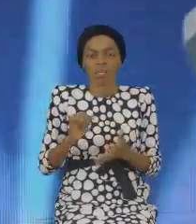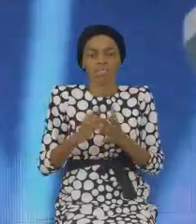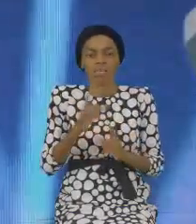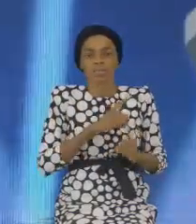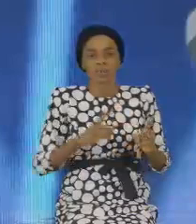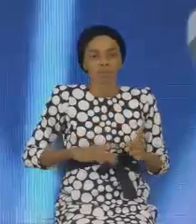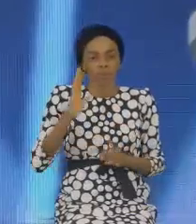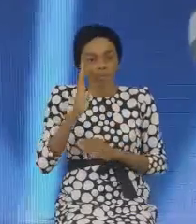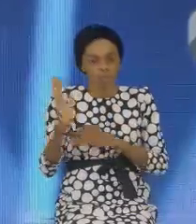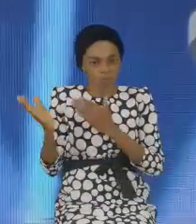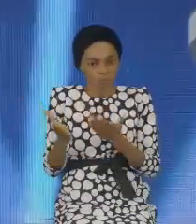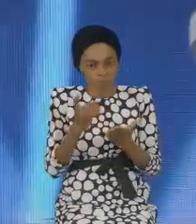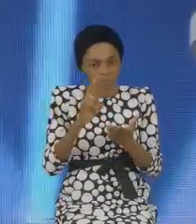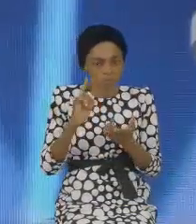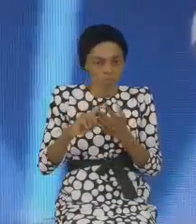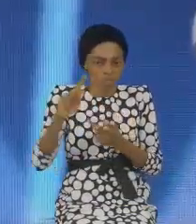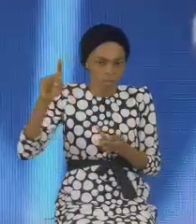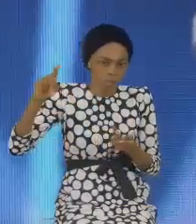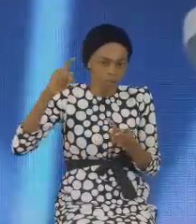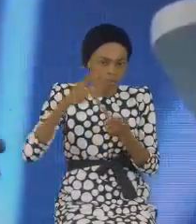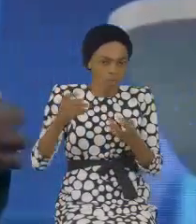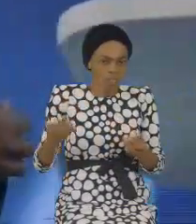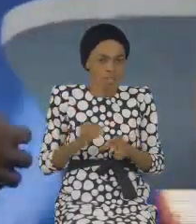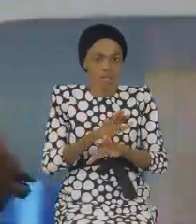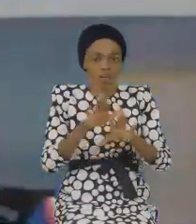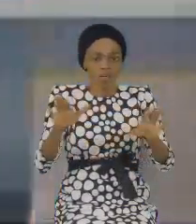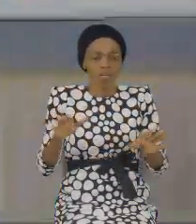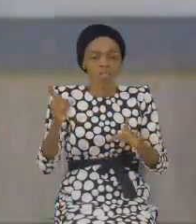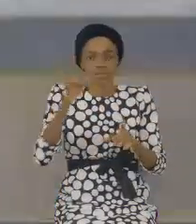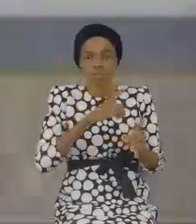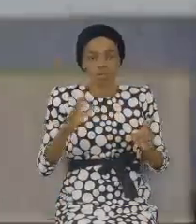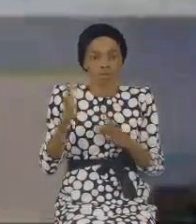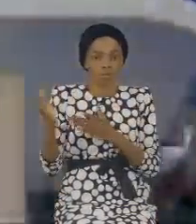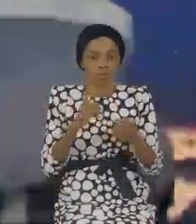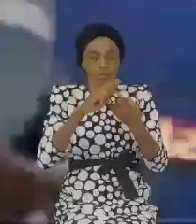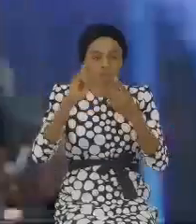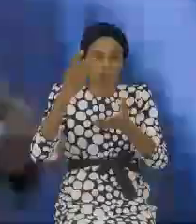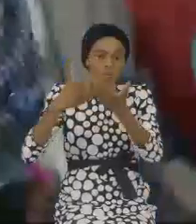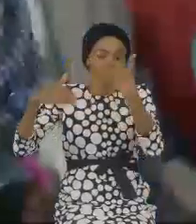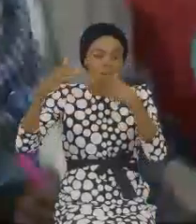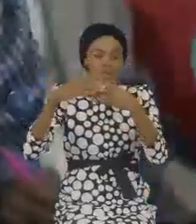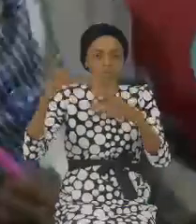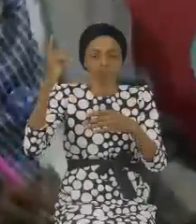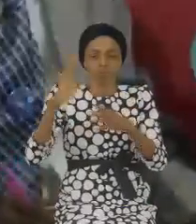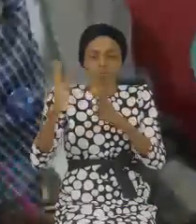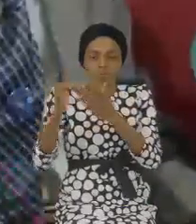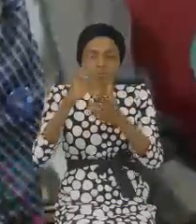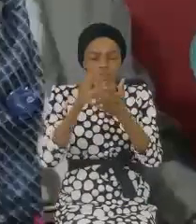you to that perfect land. He'll bring you to Beulah. He'll bring you there in Jesus' name.